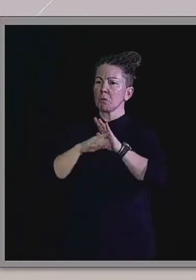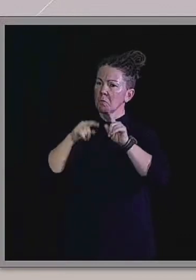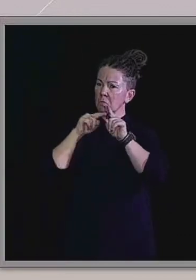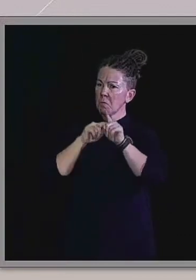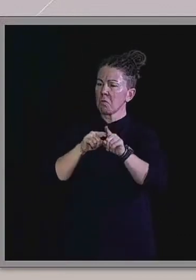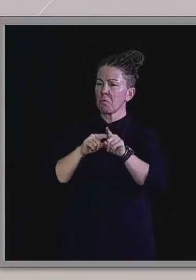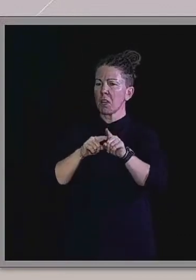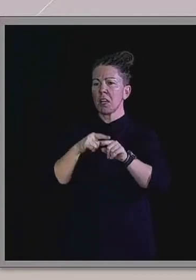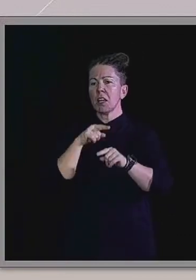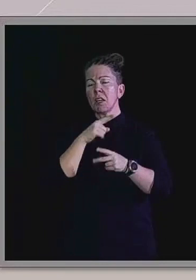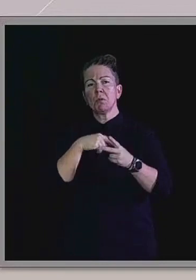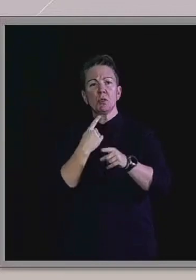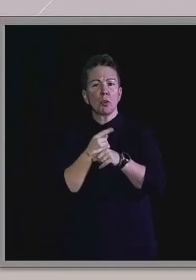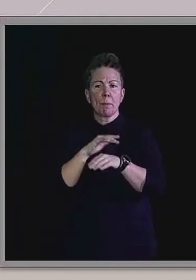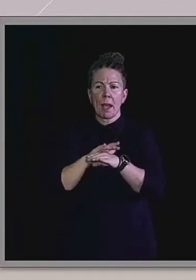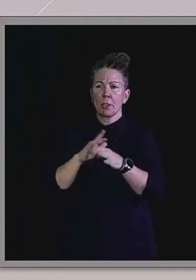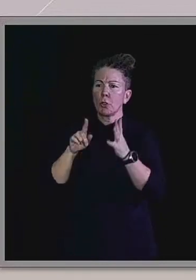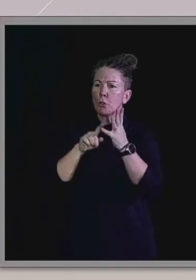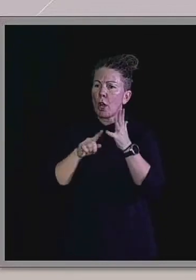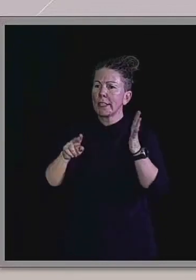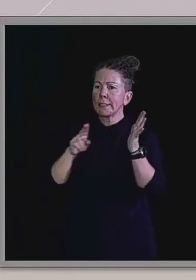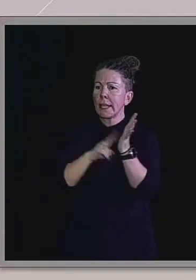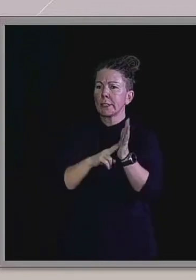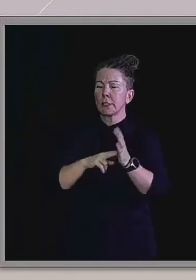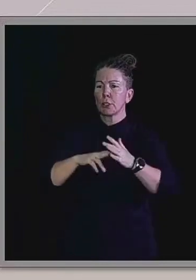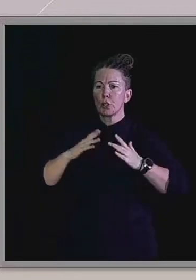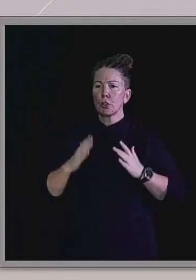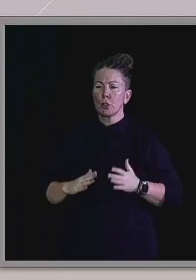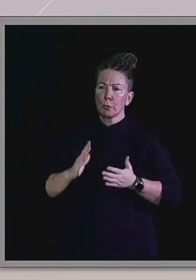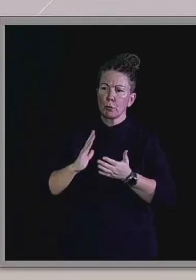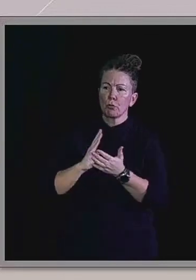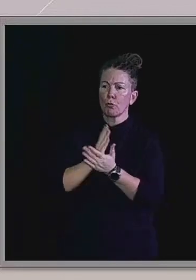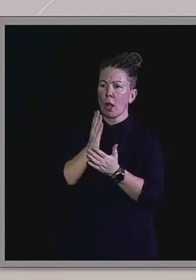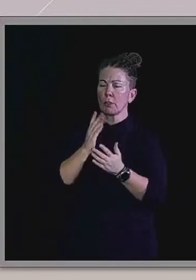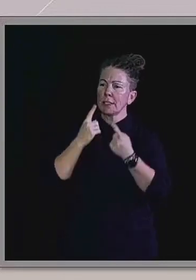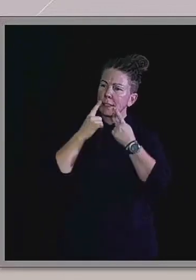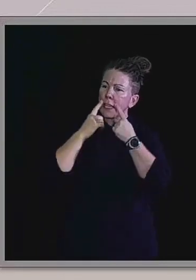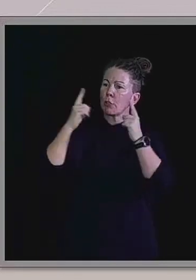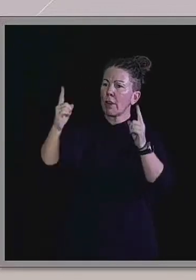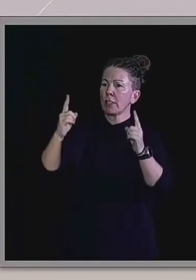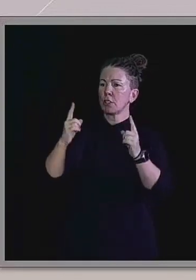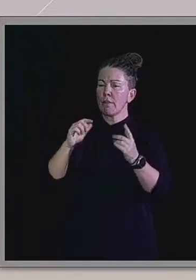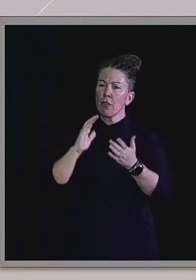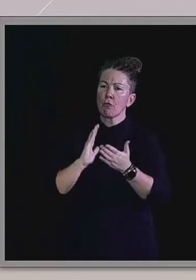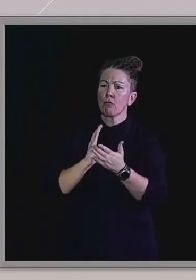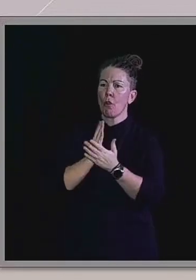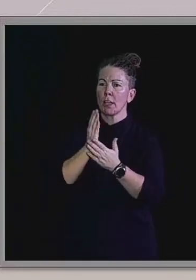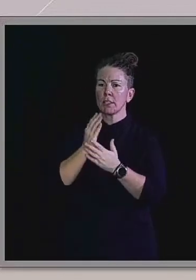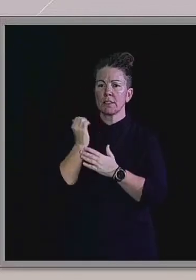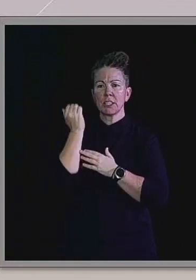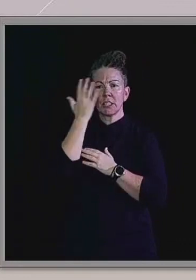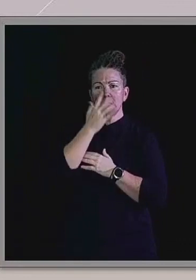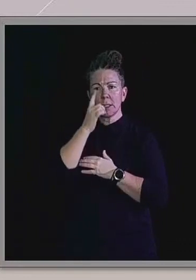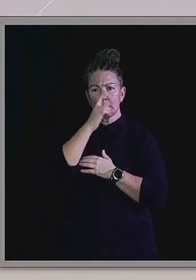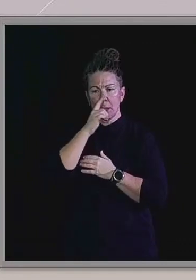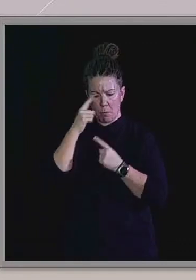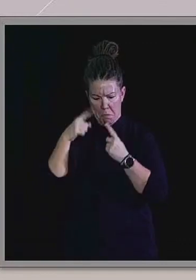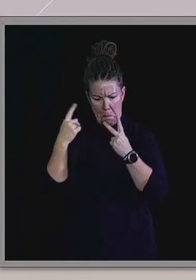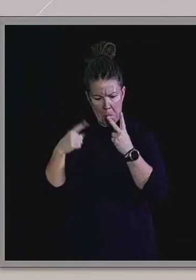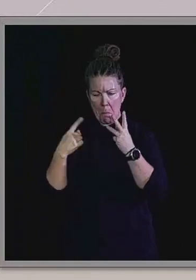United Nations human rights, the Declaration on the Rights of Indigenous Peoples, and all these